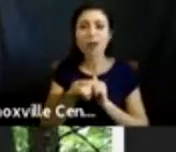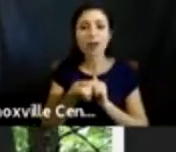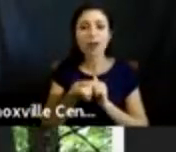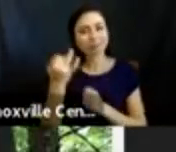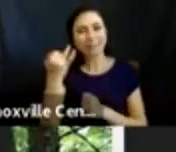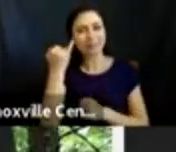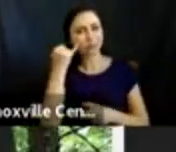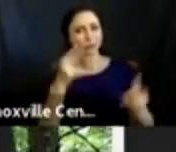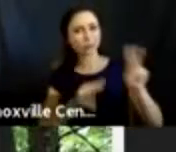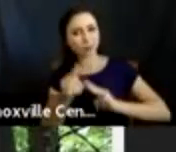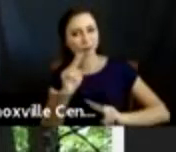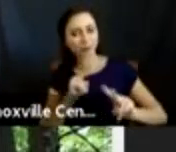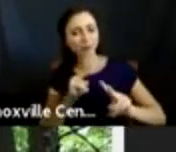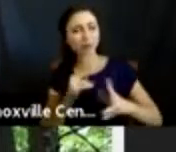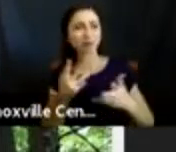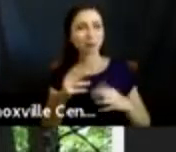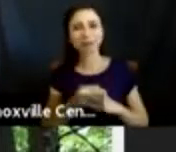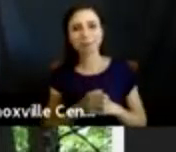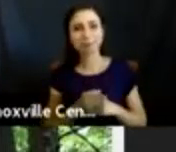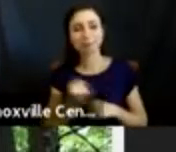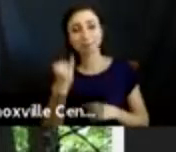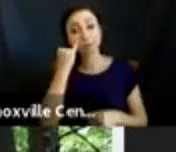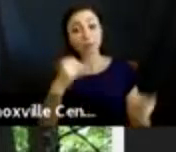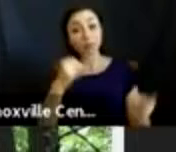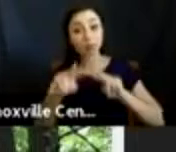at, is it 23